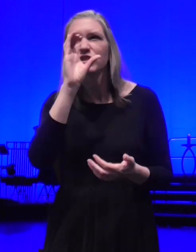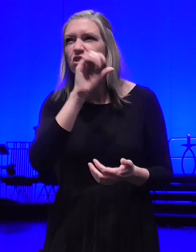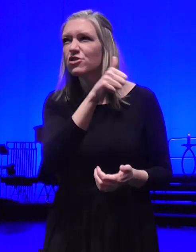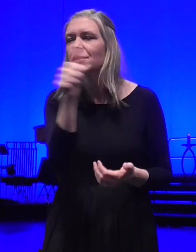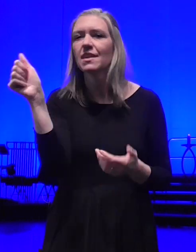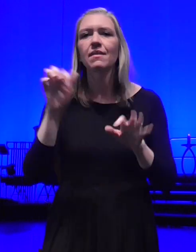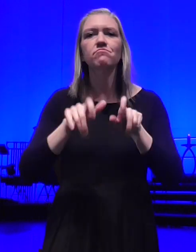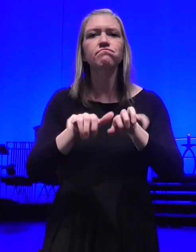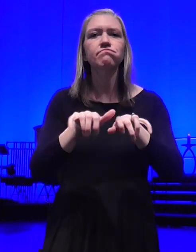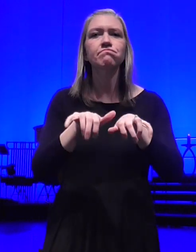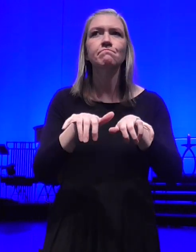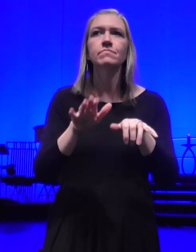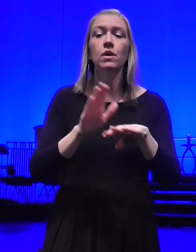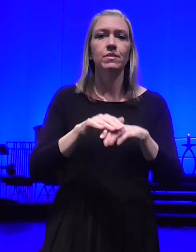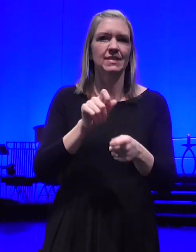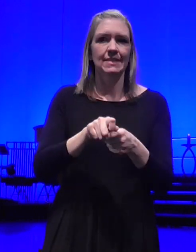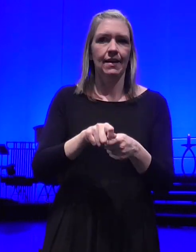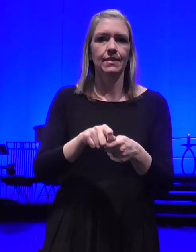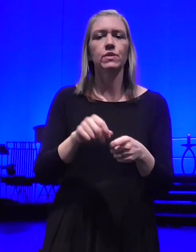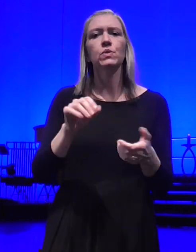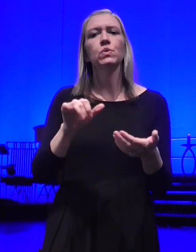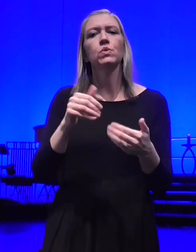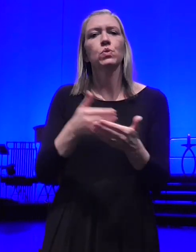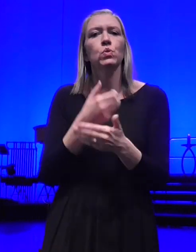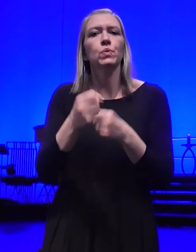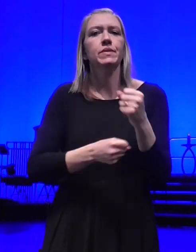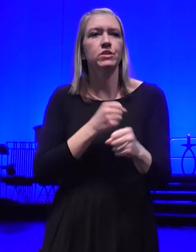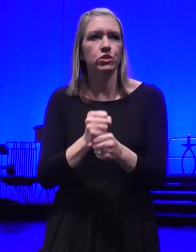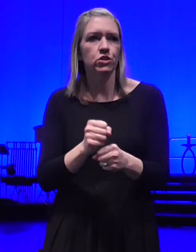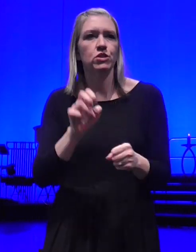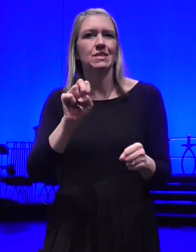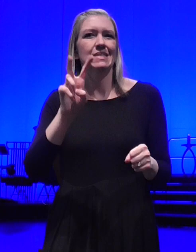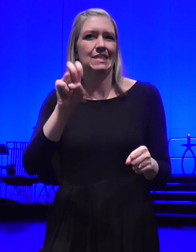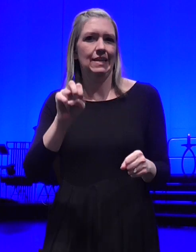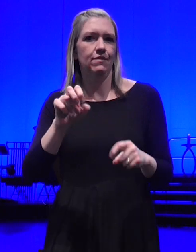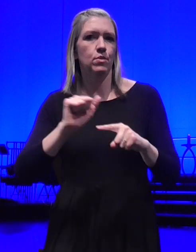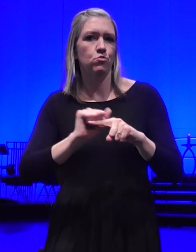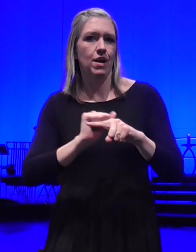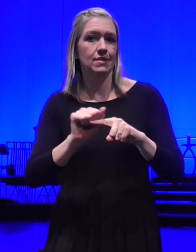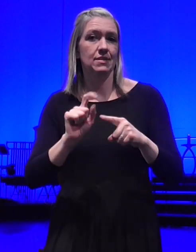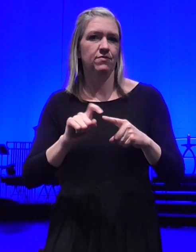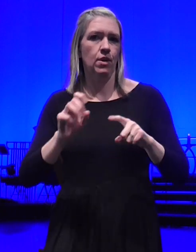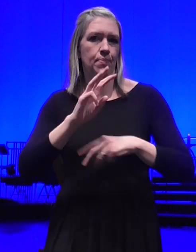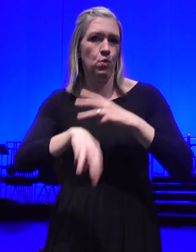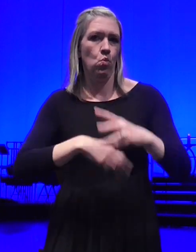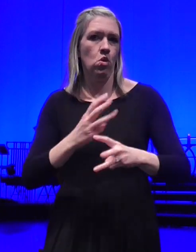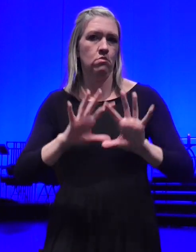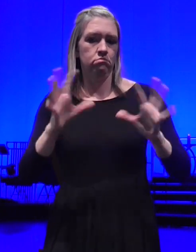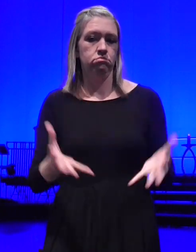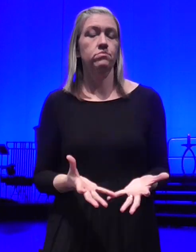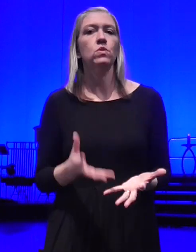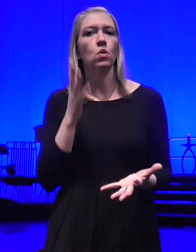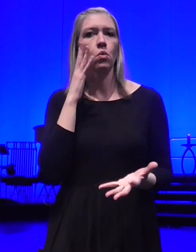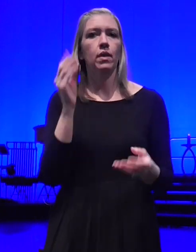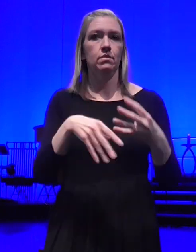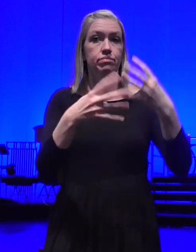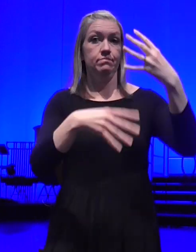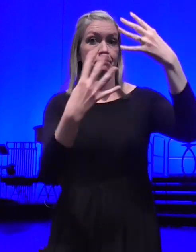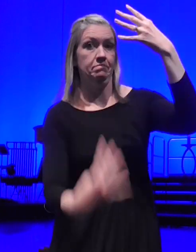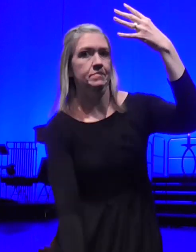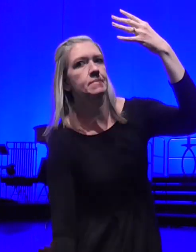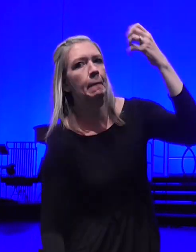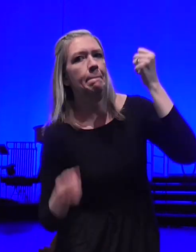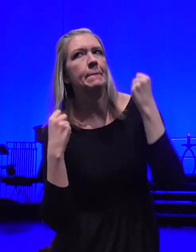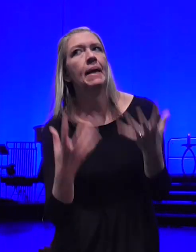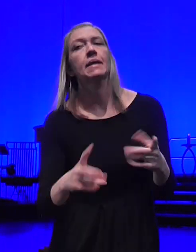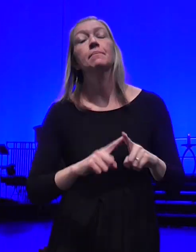search on exactly this, New Year's Eve practices around the world, and it will give you many more than these, but here are